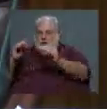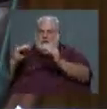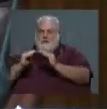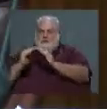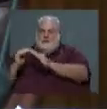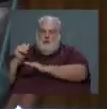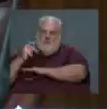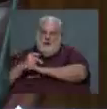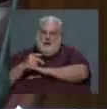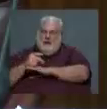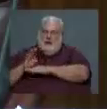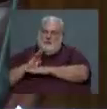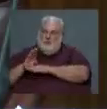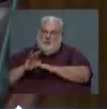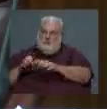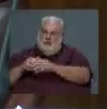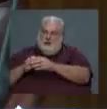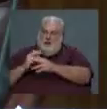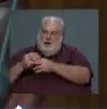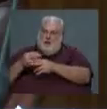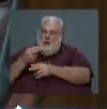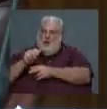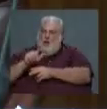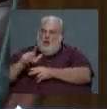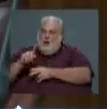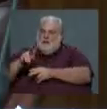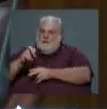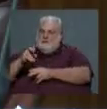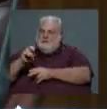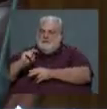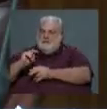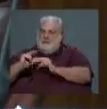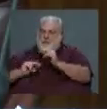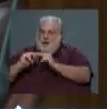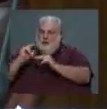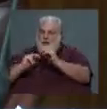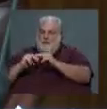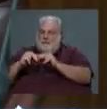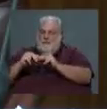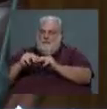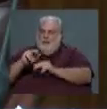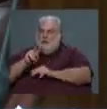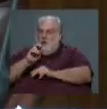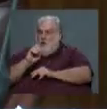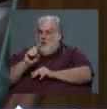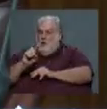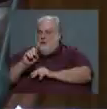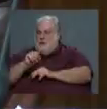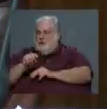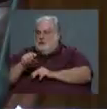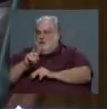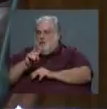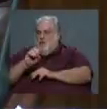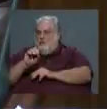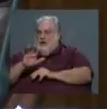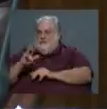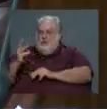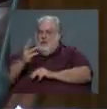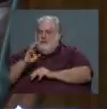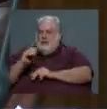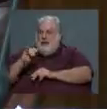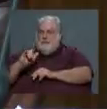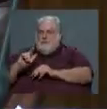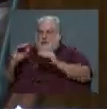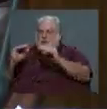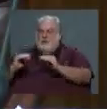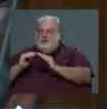development establish a plan commercial district titled Hall Davidson Building Short Form PCD, located at 201 to 205 West Capitol Avenue.